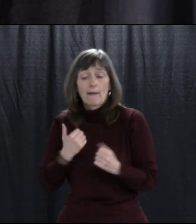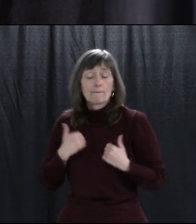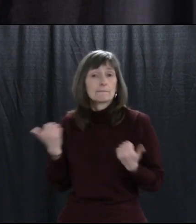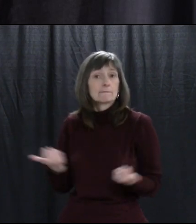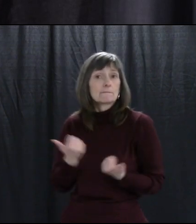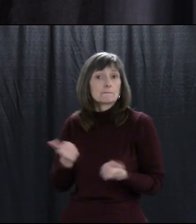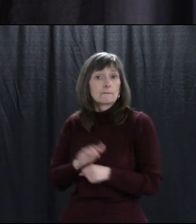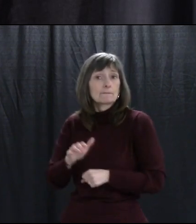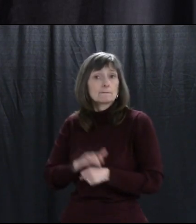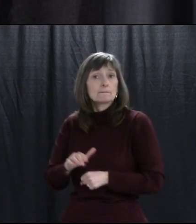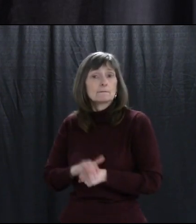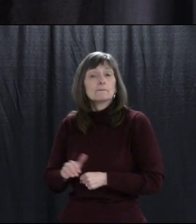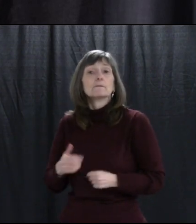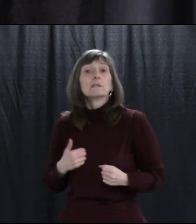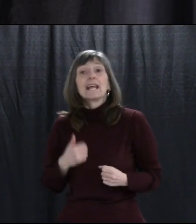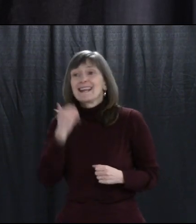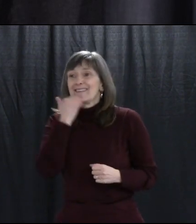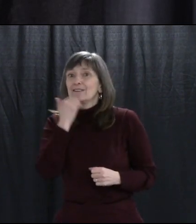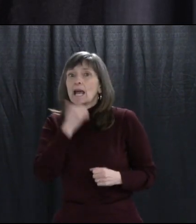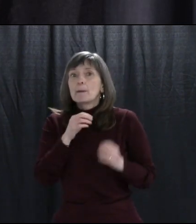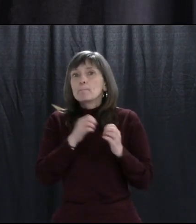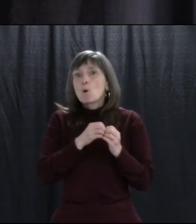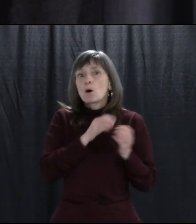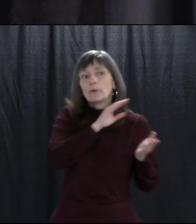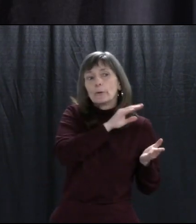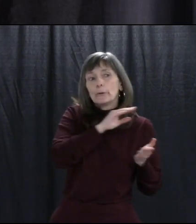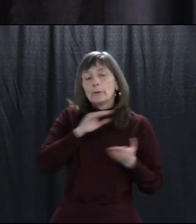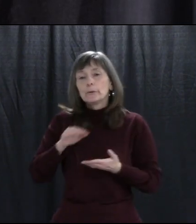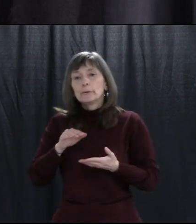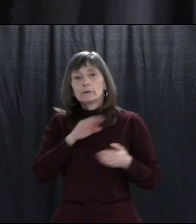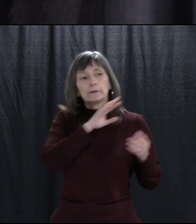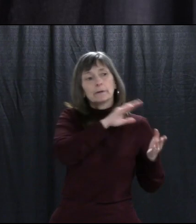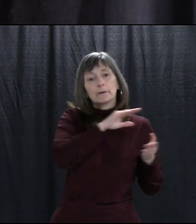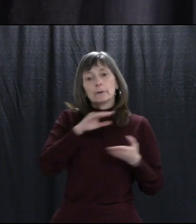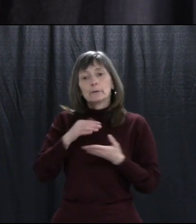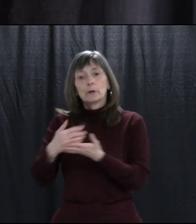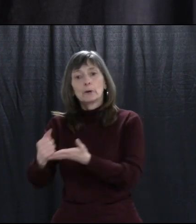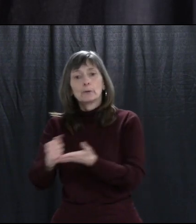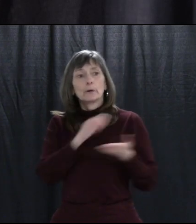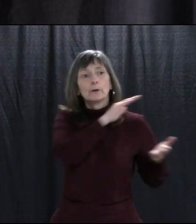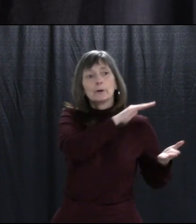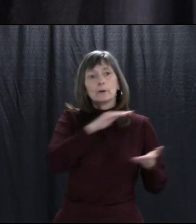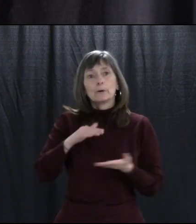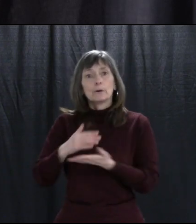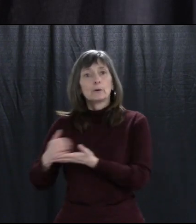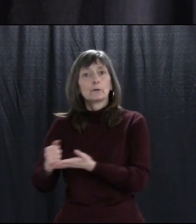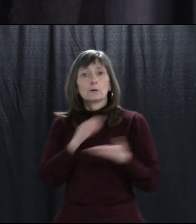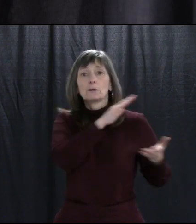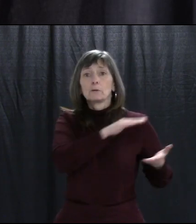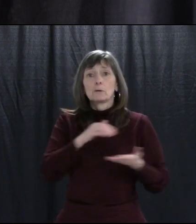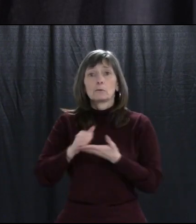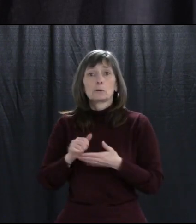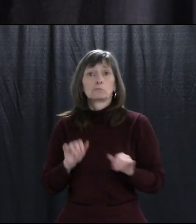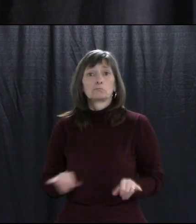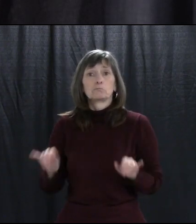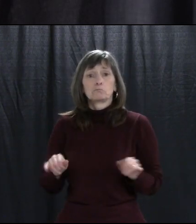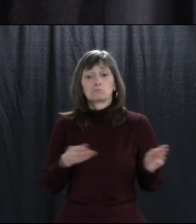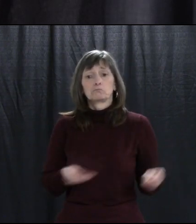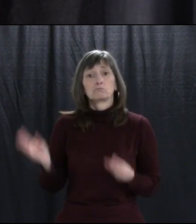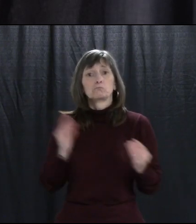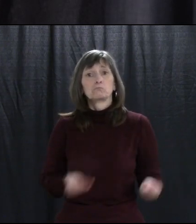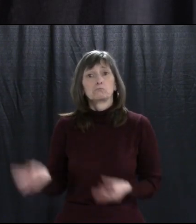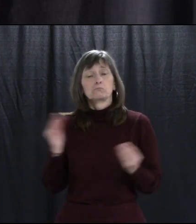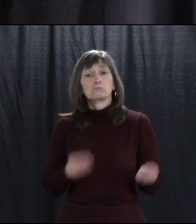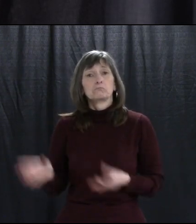regular supplies. They trickle in each day and they are used each day. And in addition to that, we have gone through a national mechanism